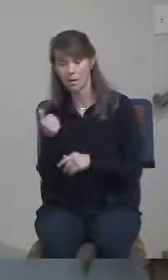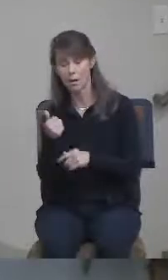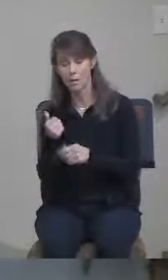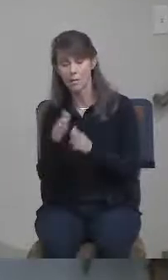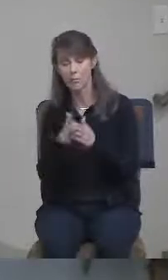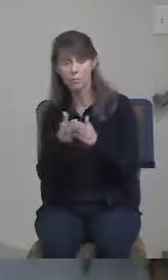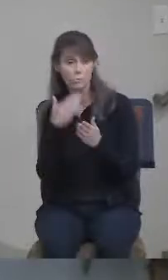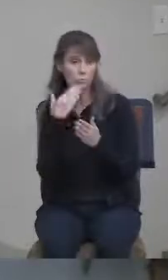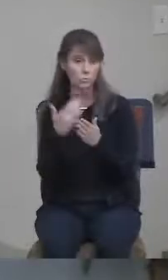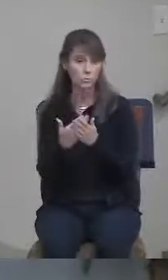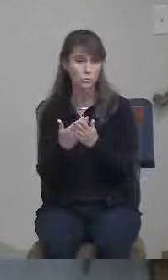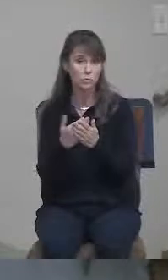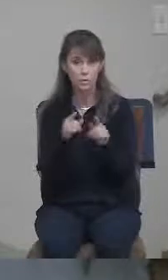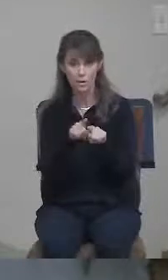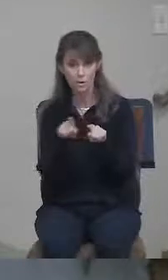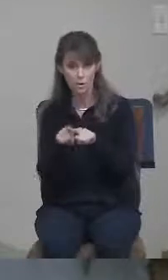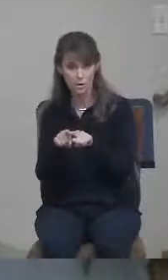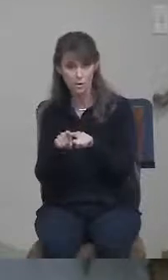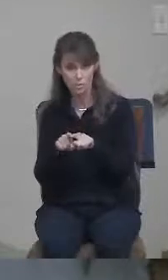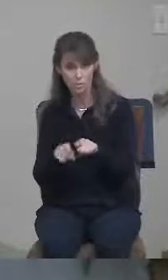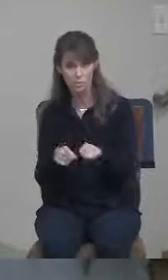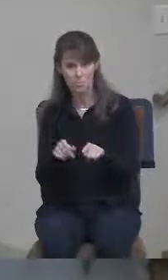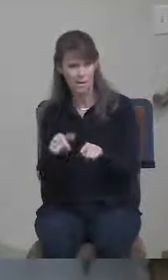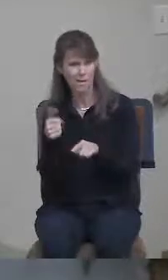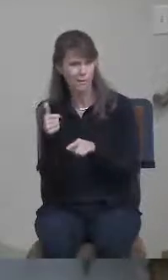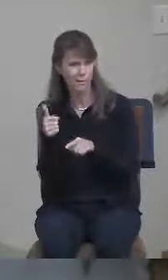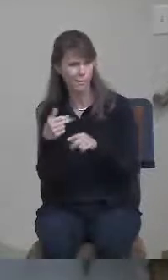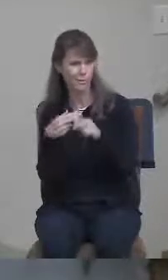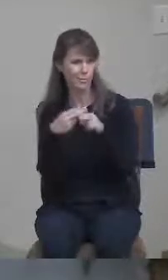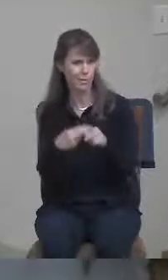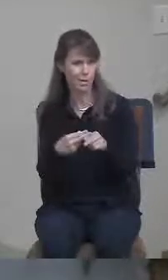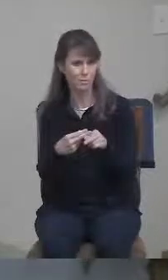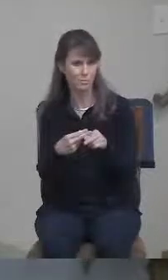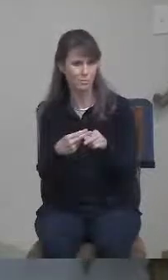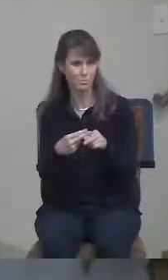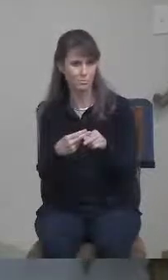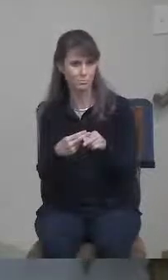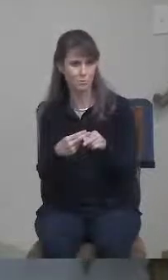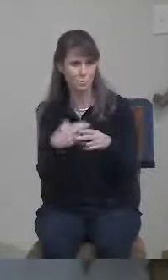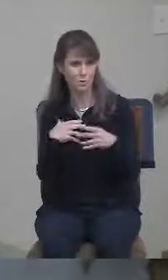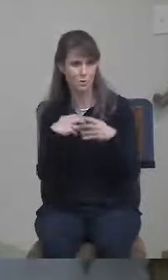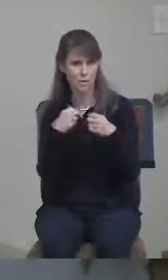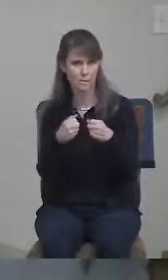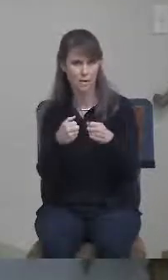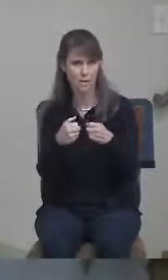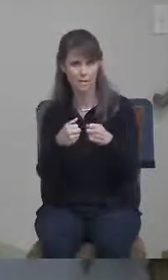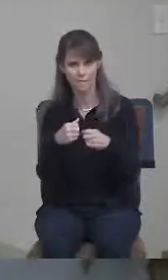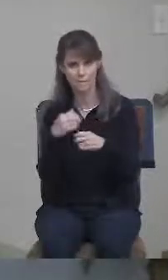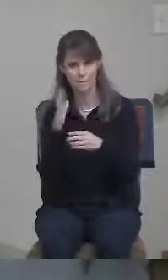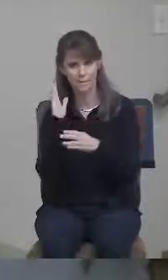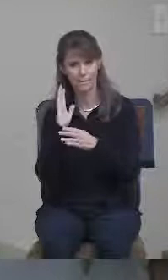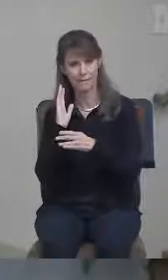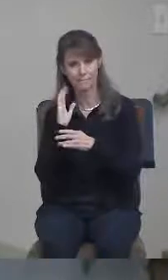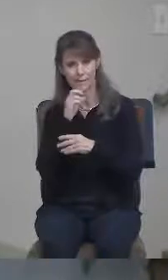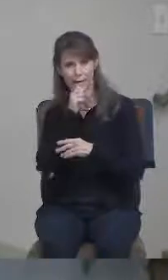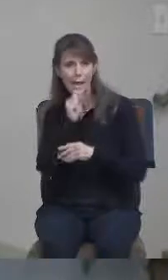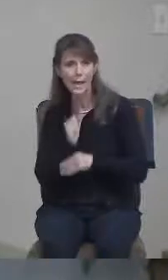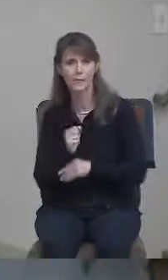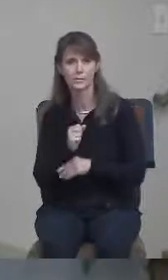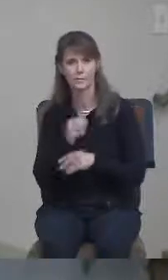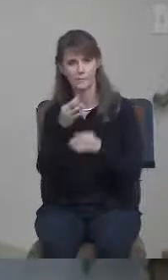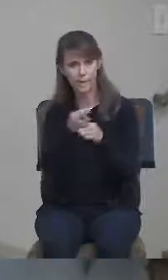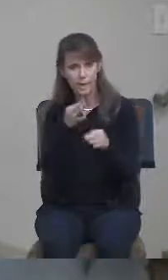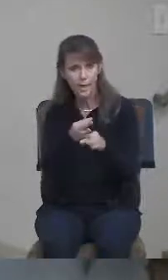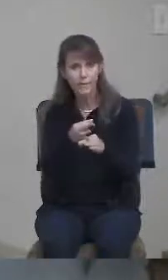have been written, one of which is called Reviving the Ancient Faith. It was written by Richard Hughes. He spent 14